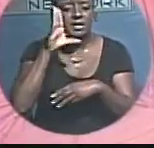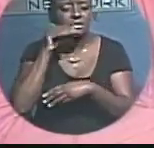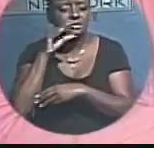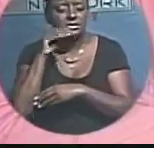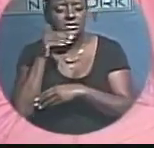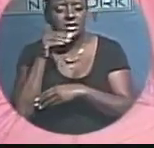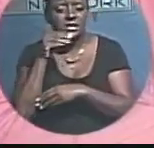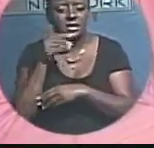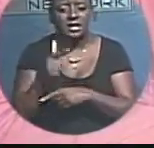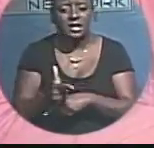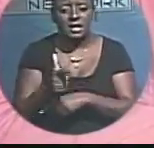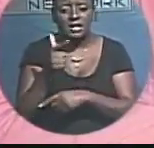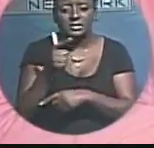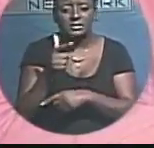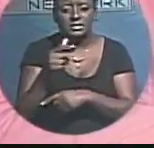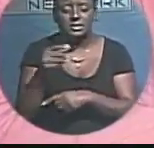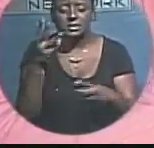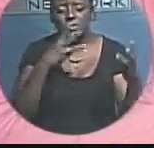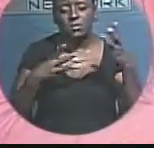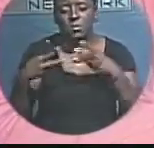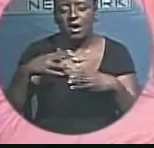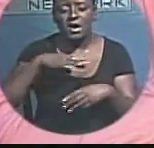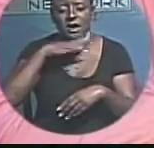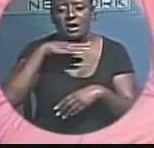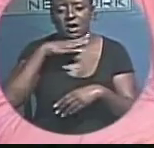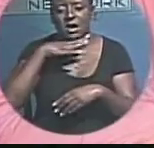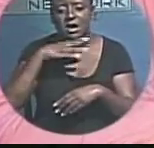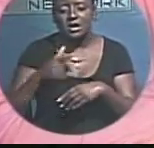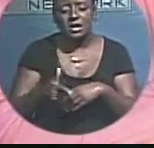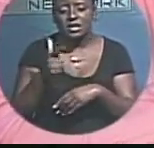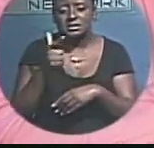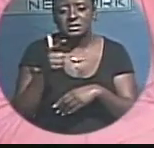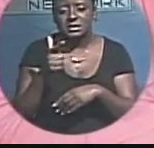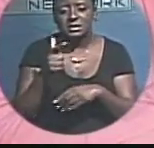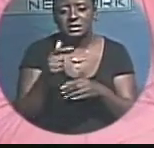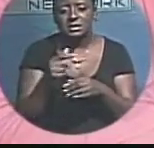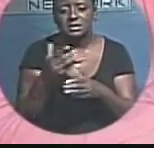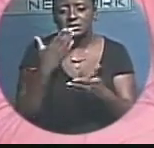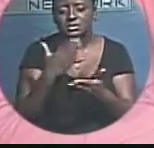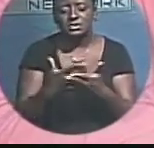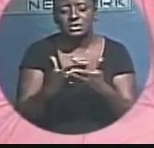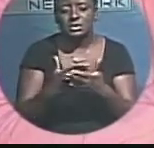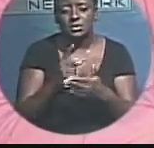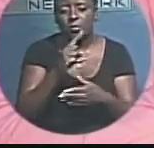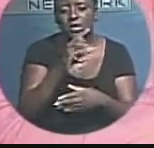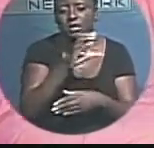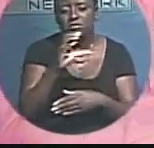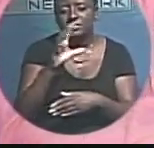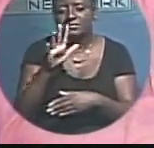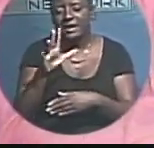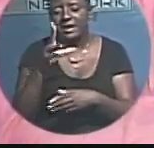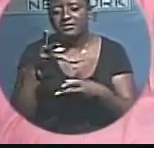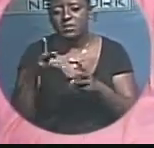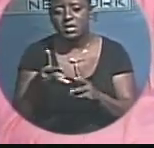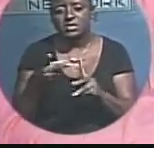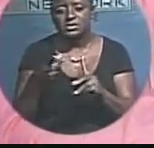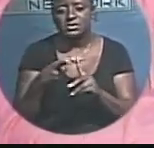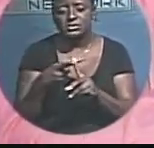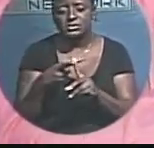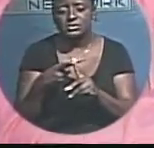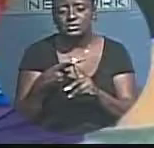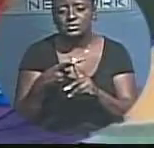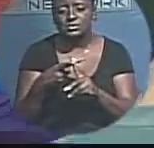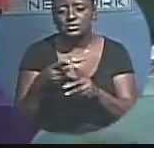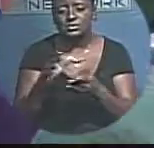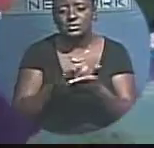while you're there, and try some of our good down-home meat while you're there. And also have some good 105 ways of doing crabs in Andros. The crabs are walking